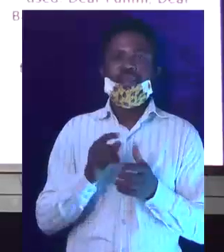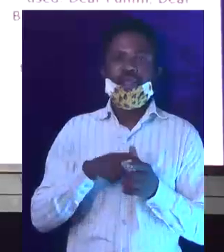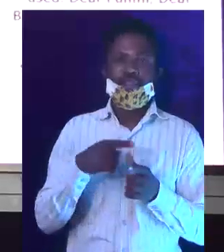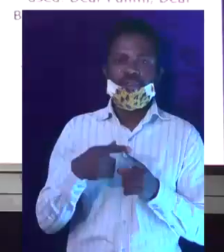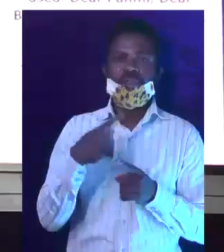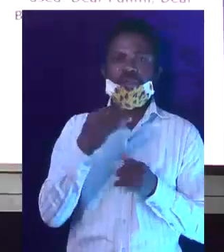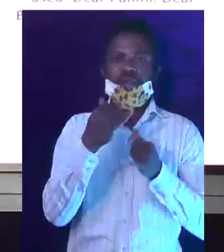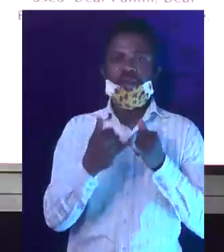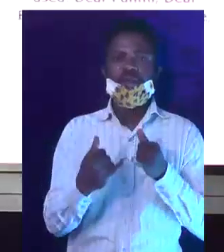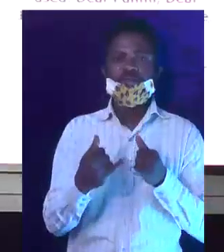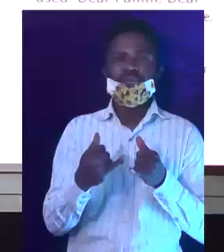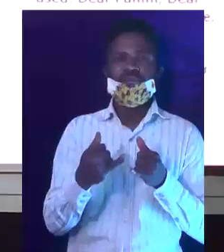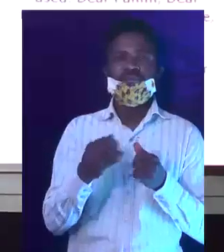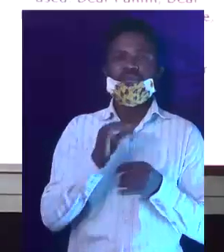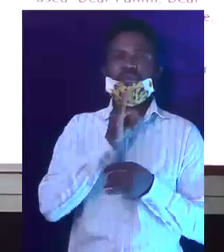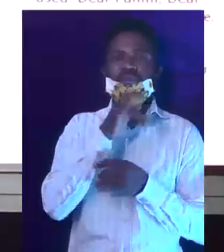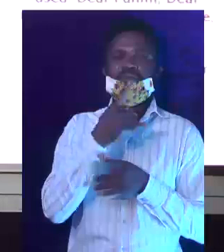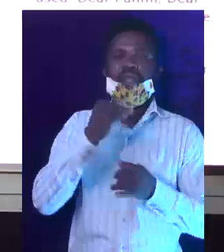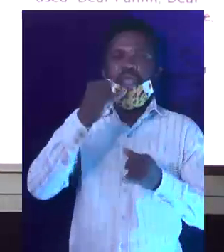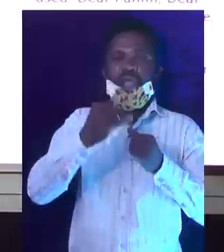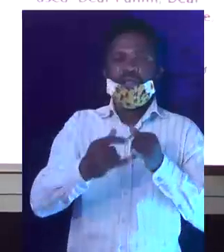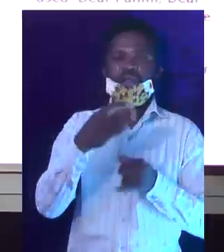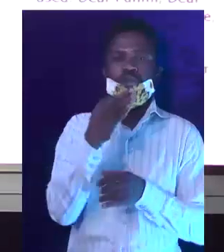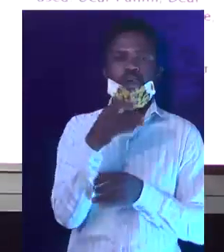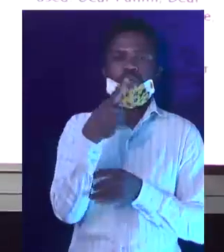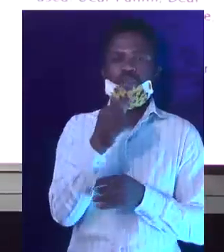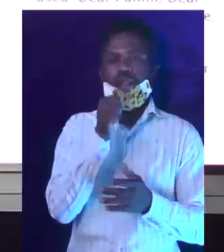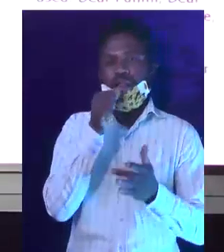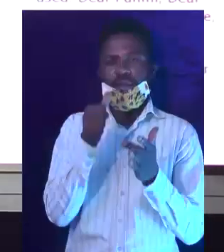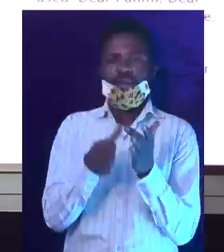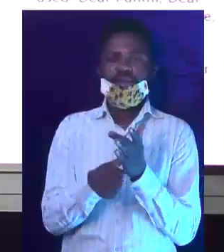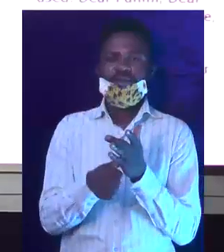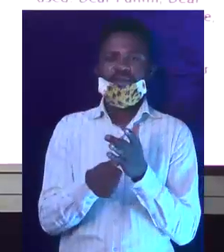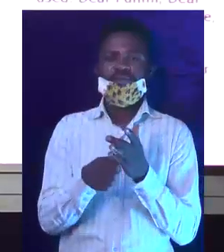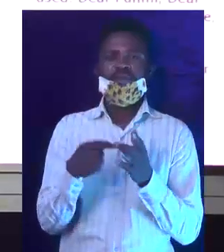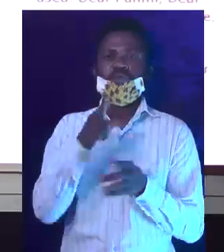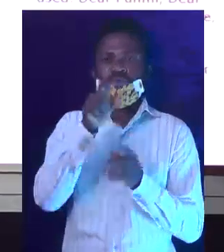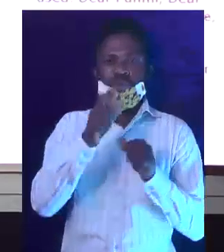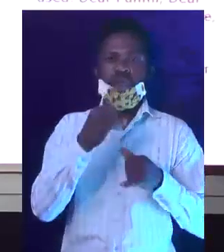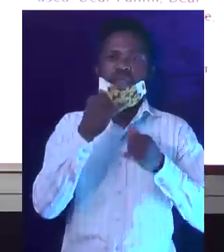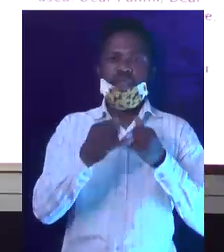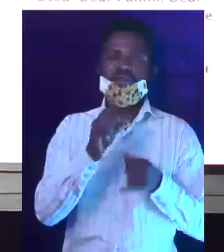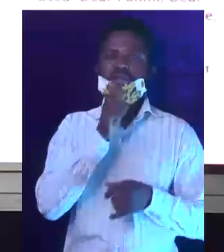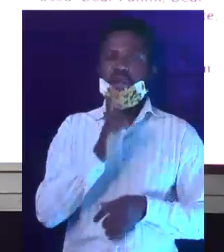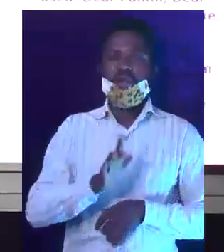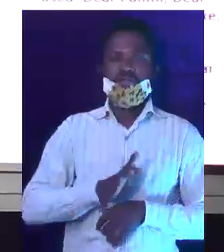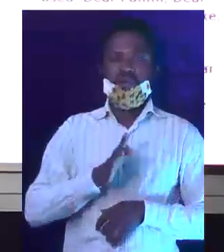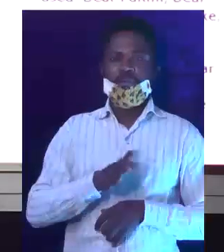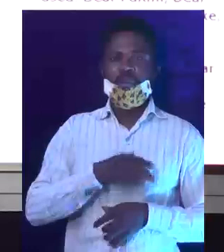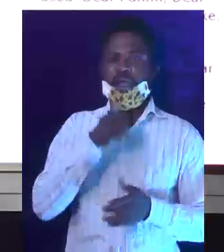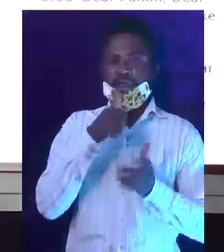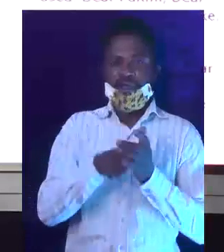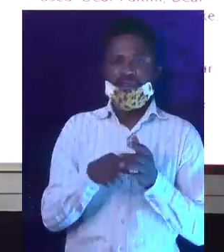Then the last part is the ending. The ending. You can end an informal letter